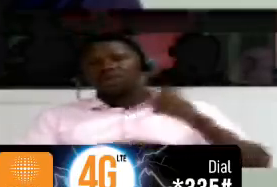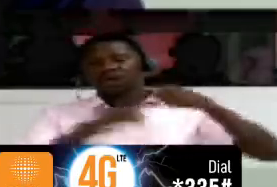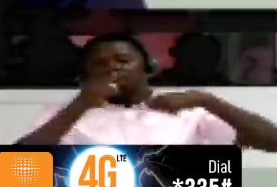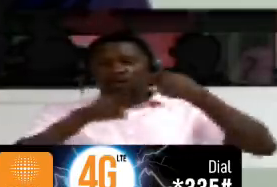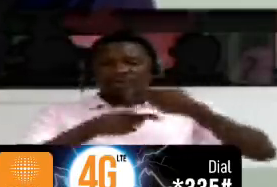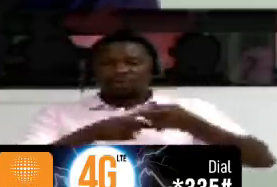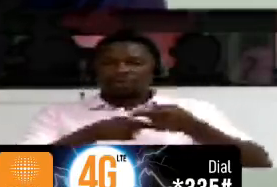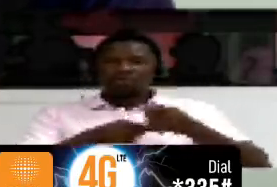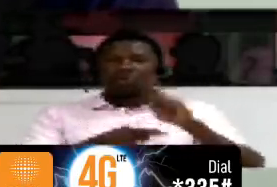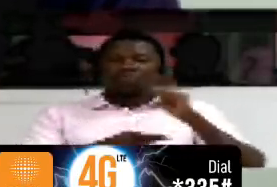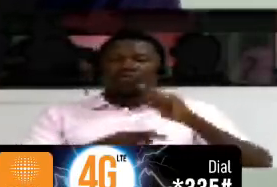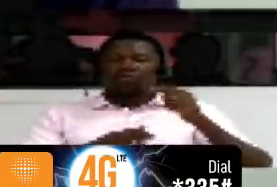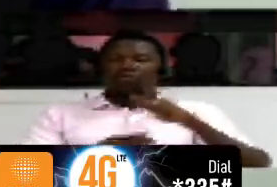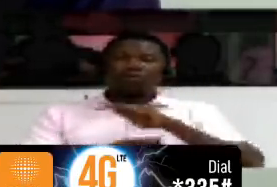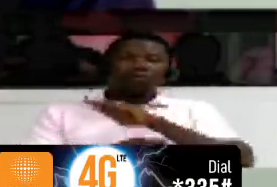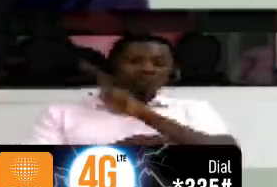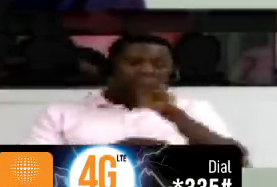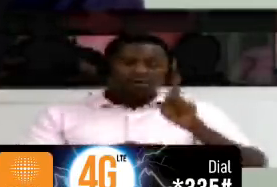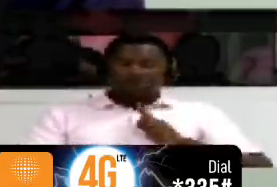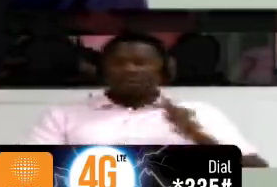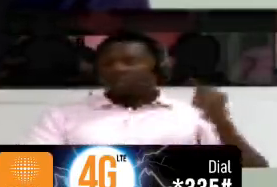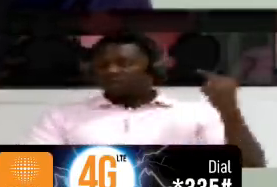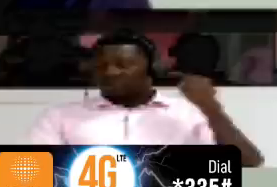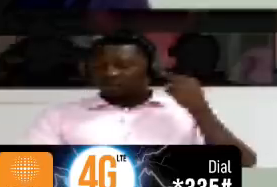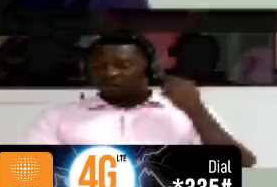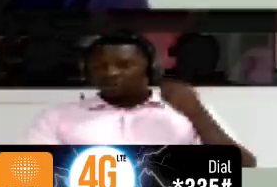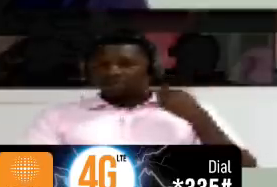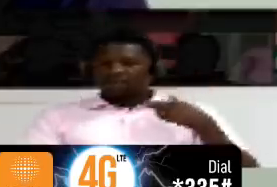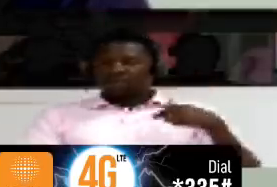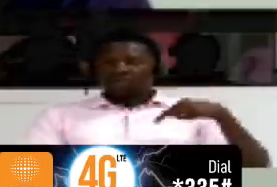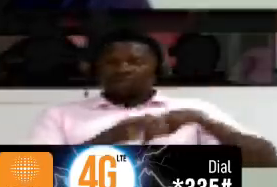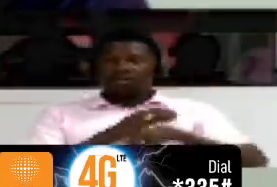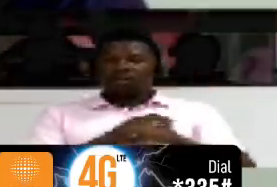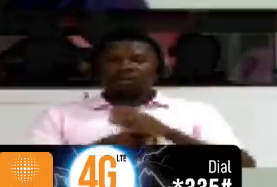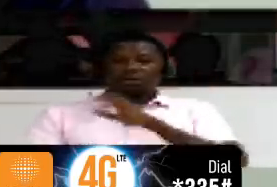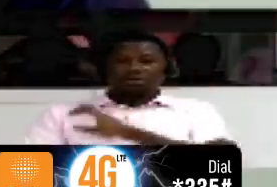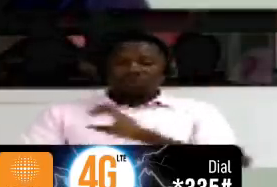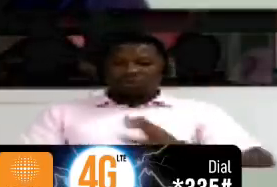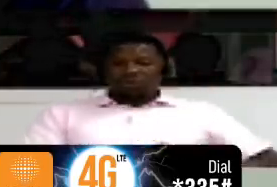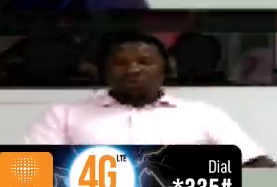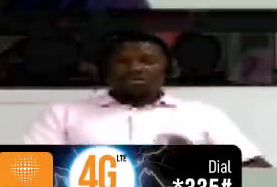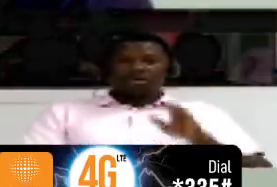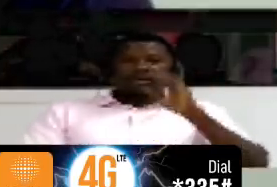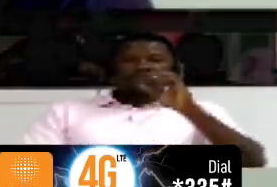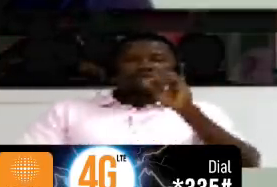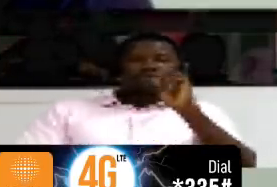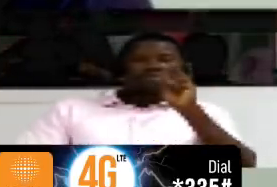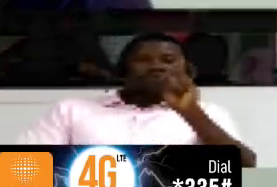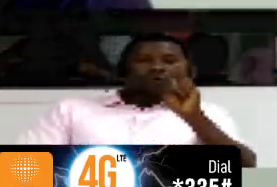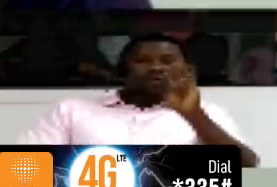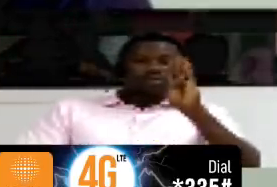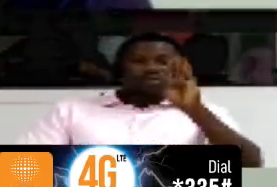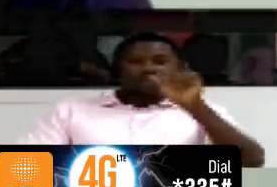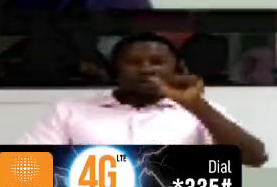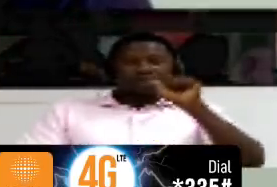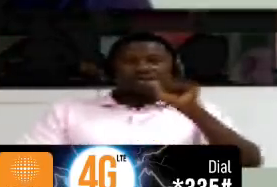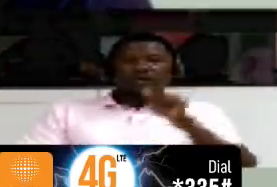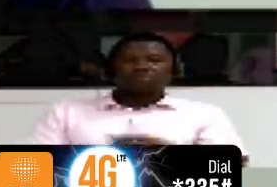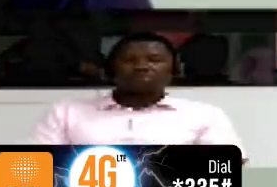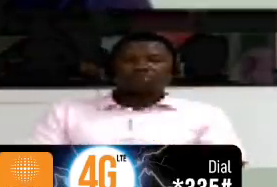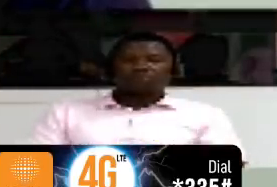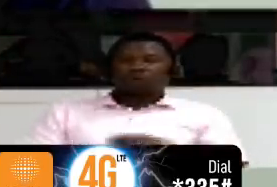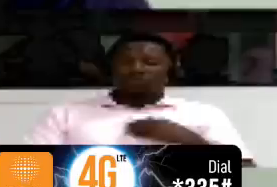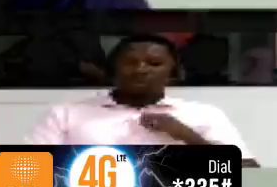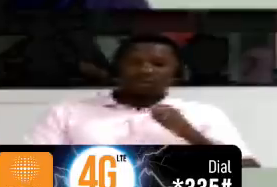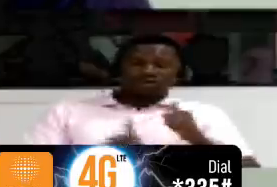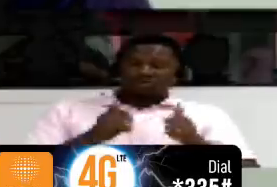after what we heard in Havana, Cuba, we struggled the morning